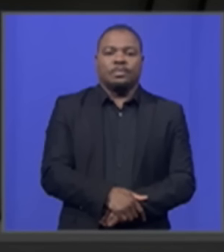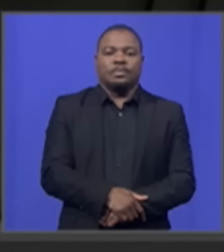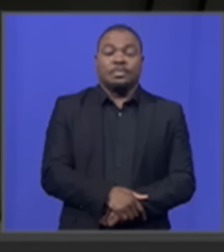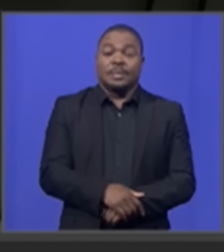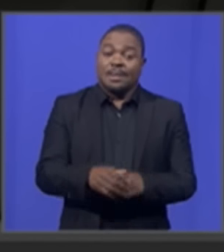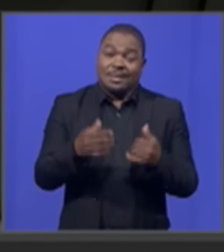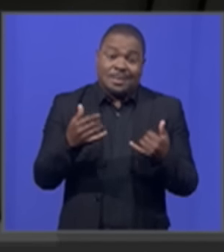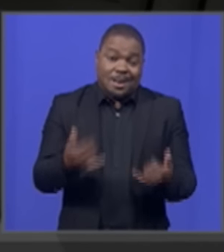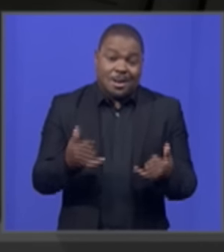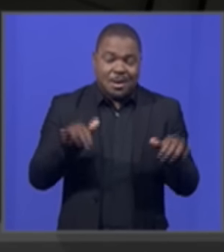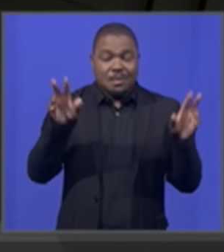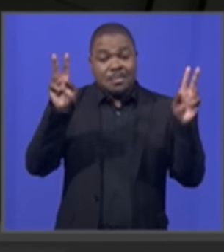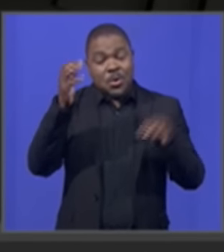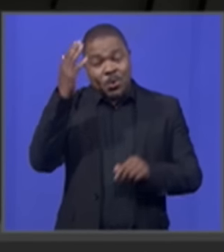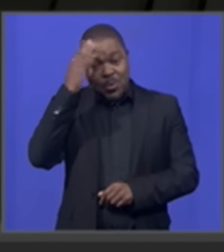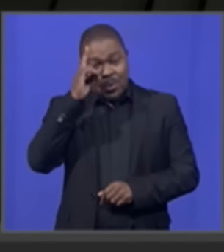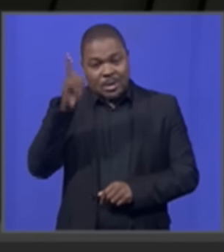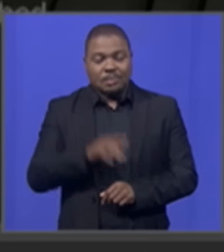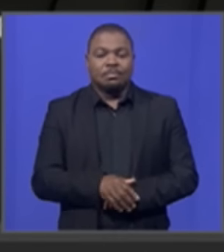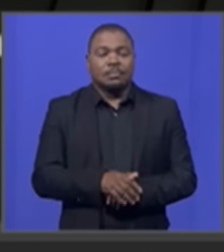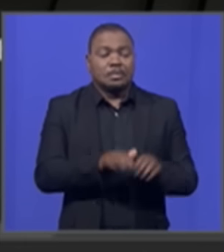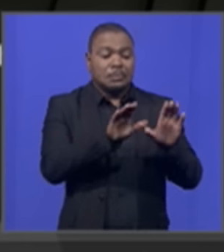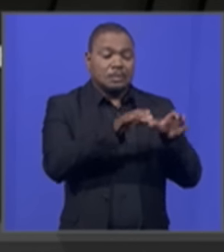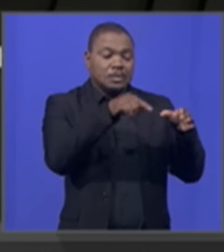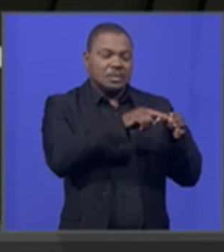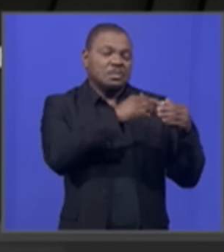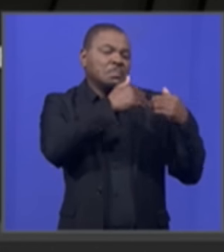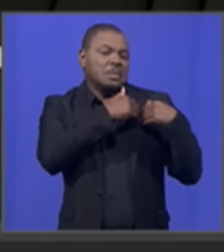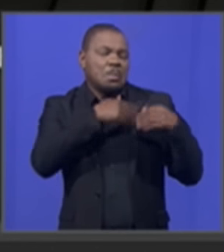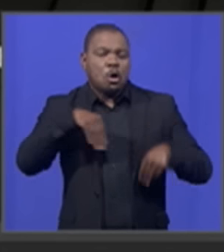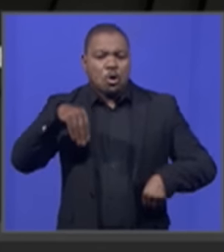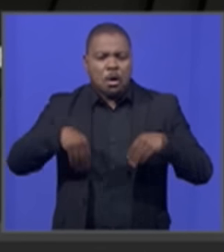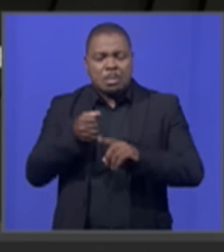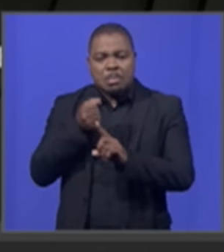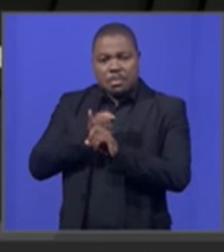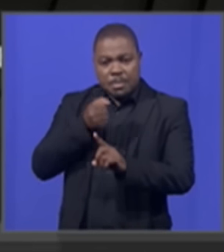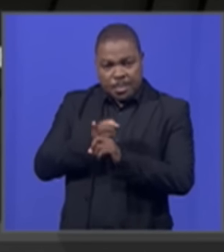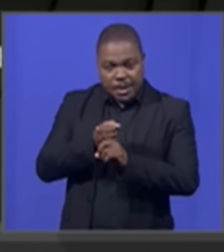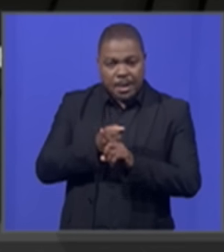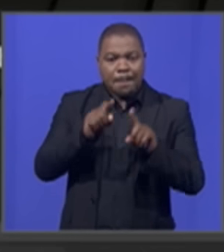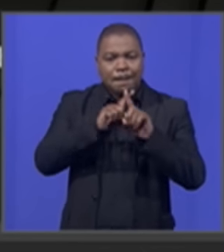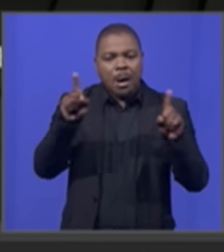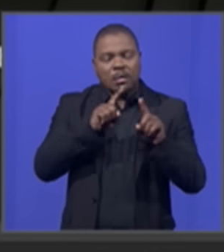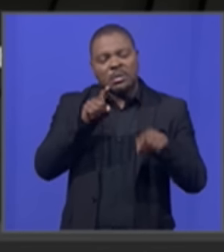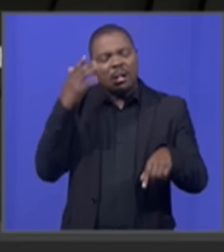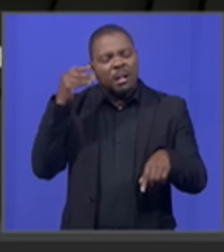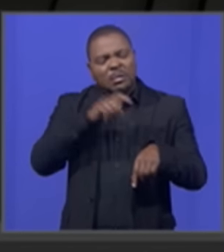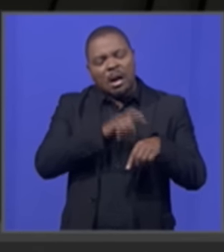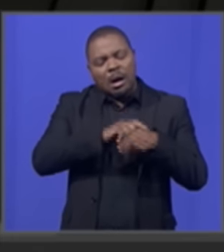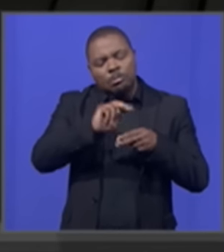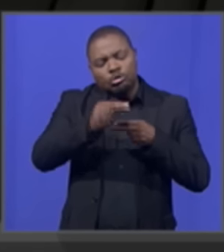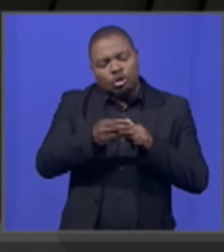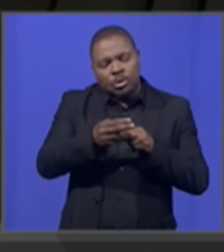Seo ga bjalo se tsebegago bjalo ka la Directorate Against Corruption se thomile e le lekala la nakwana fela